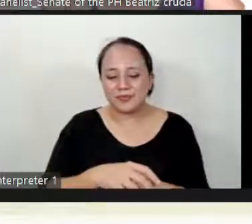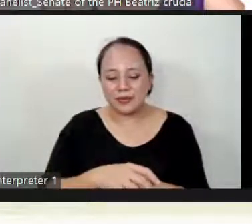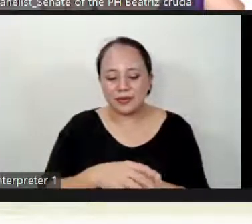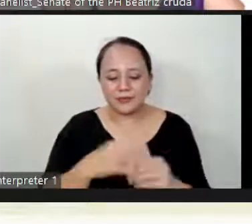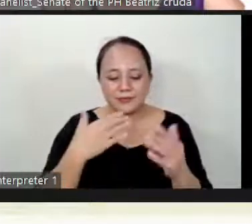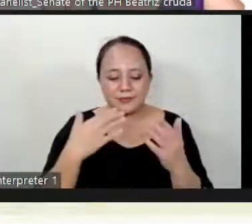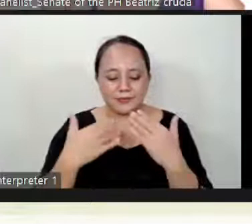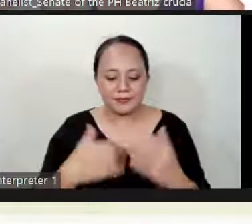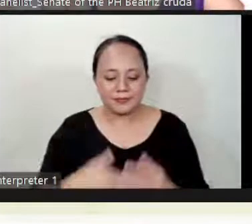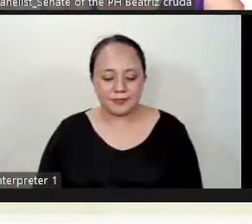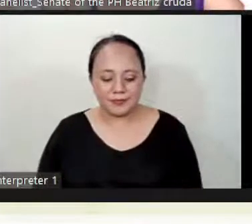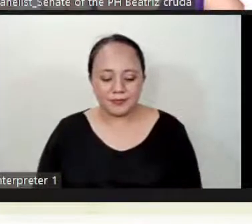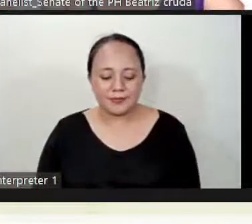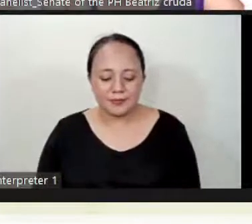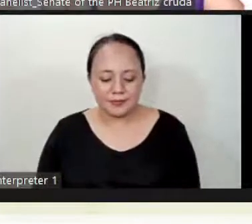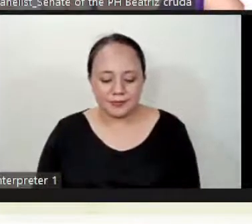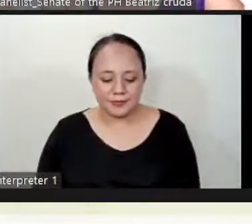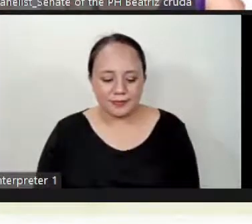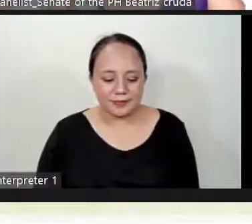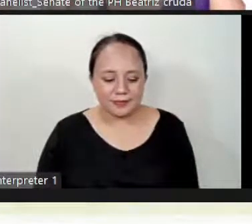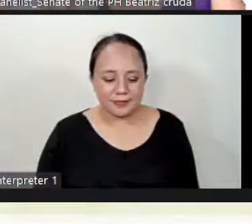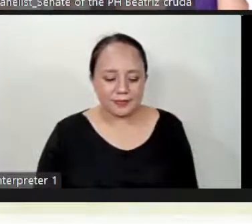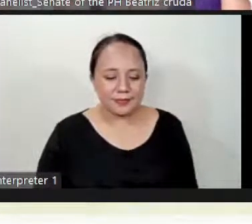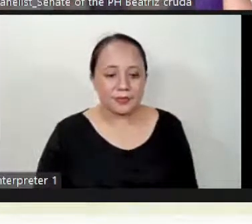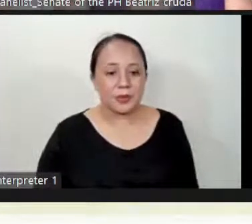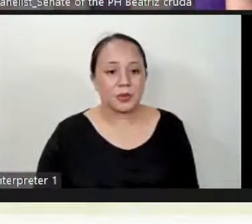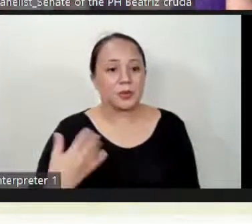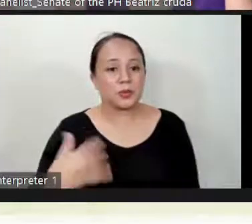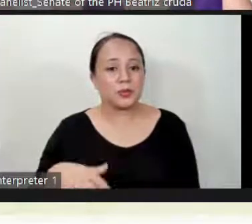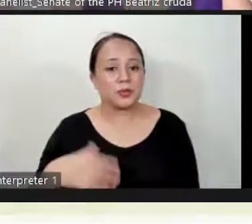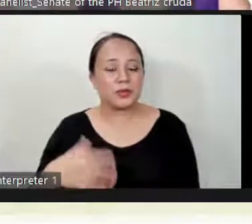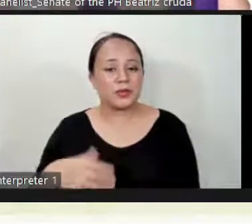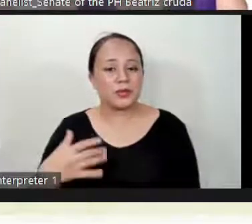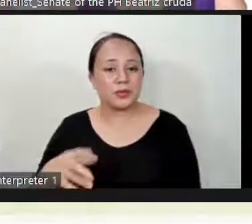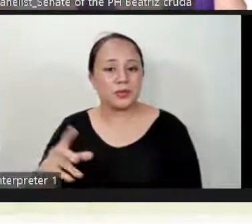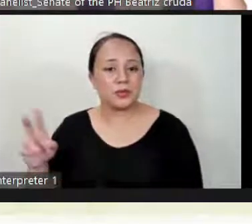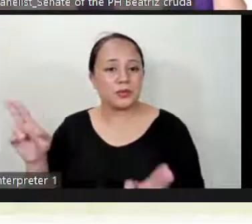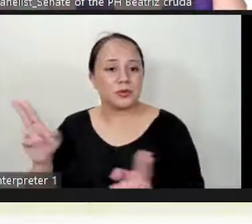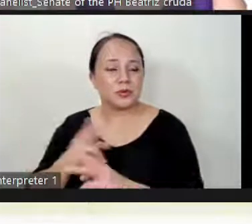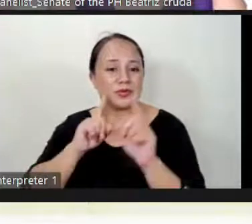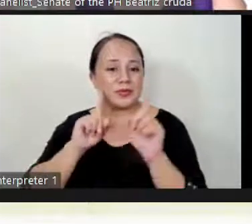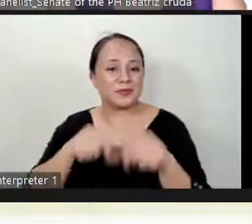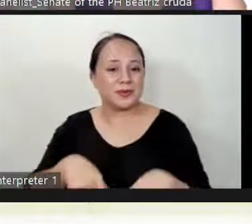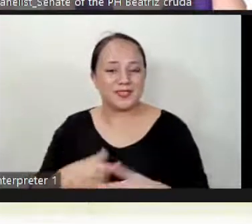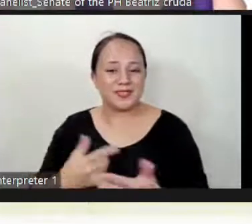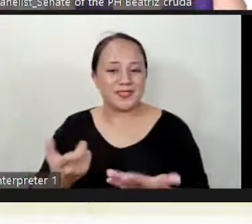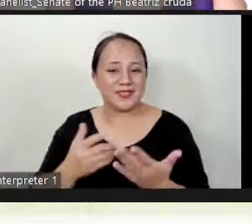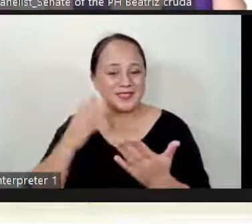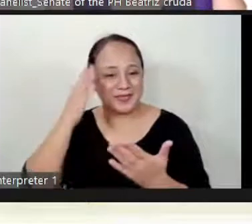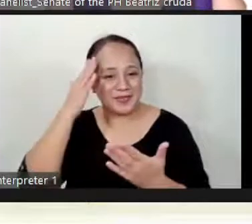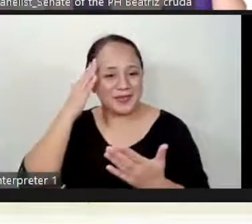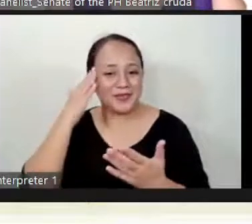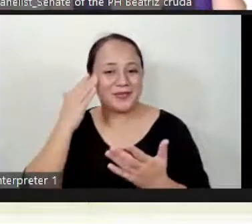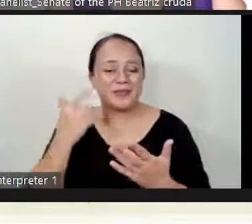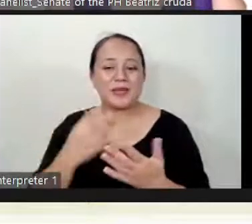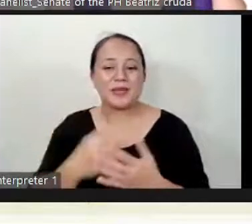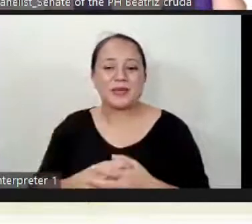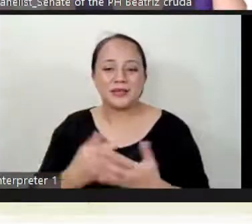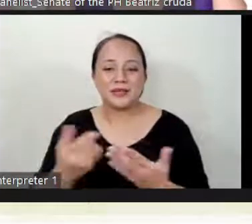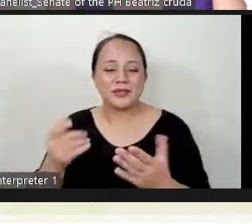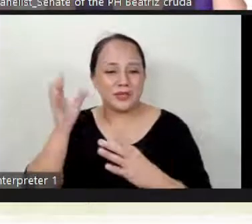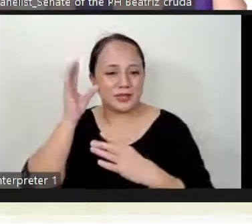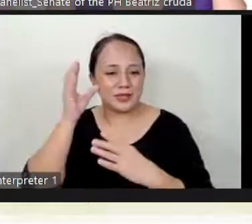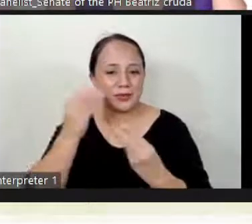Thank you po. Okay. Wow, that was a very rapid response to the appeals to make